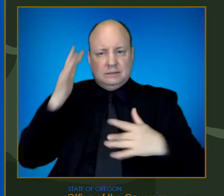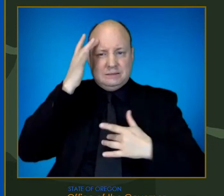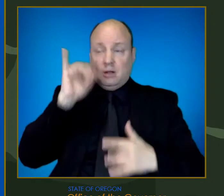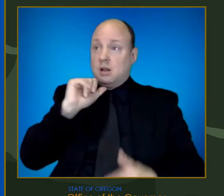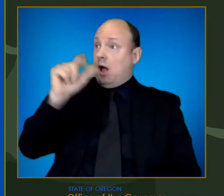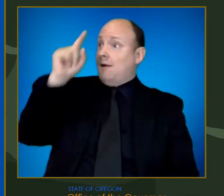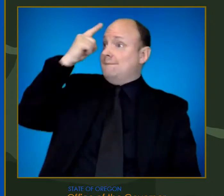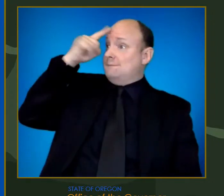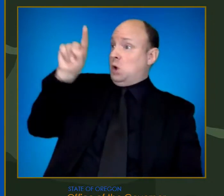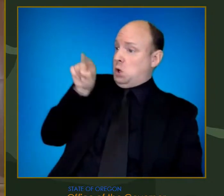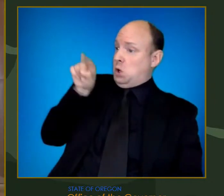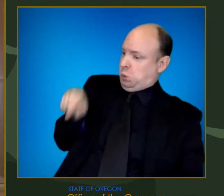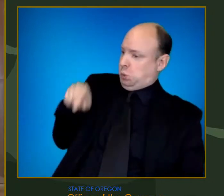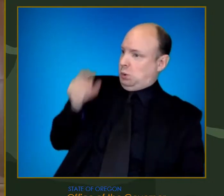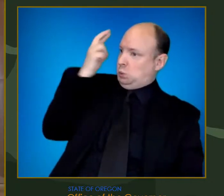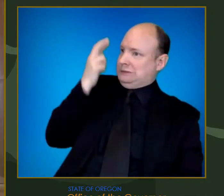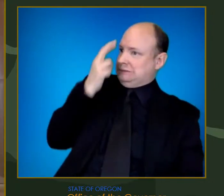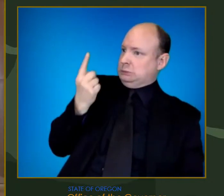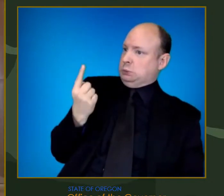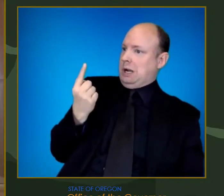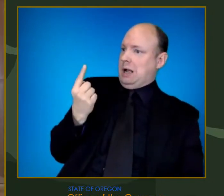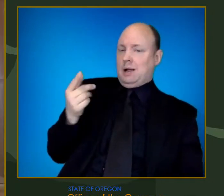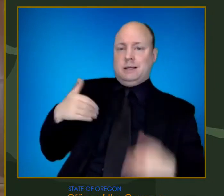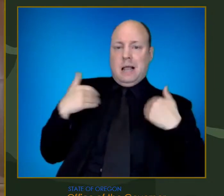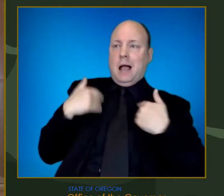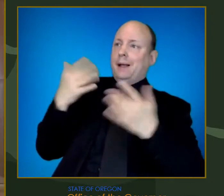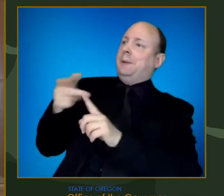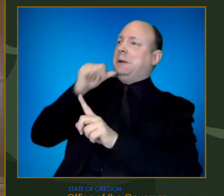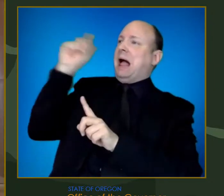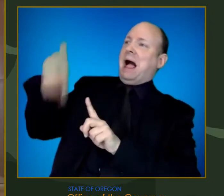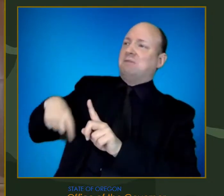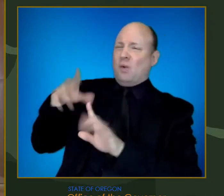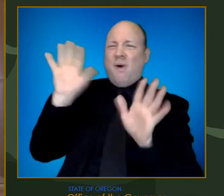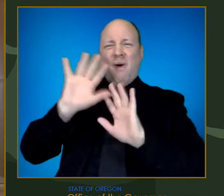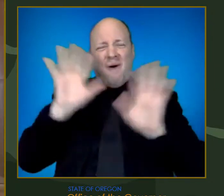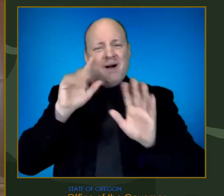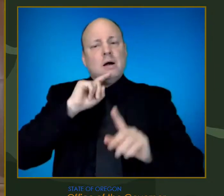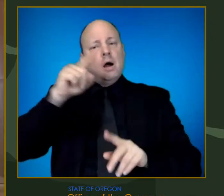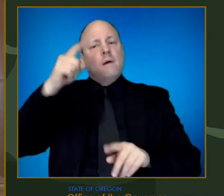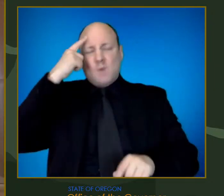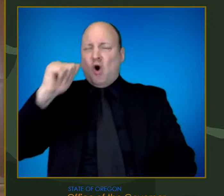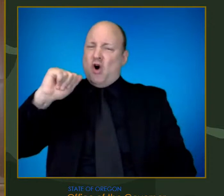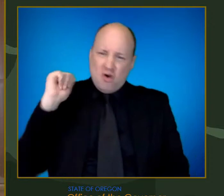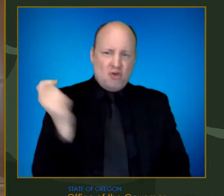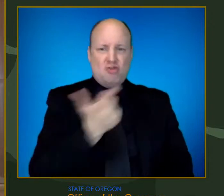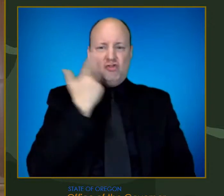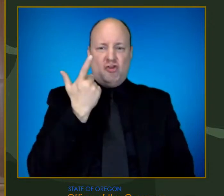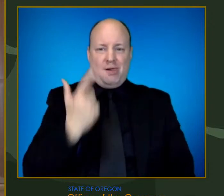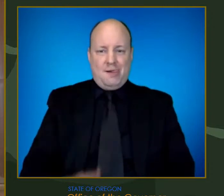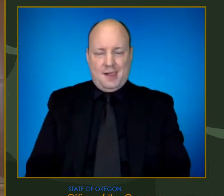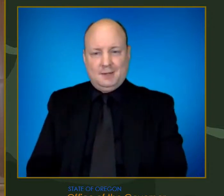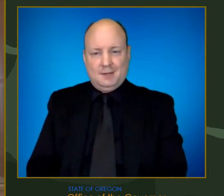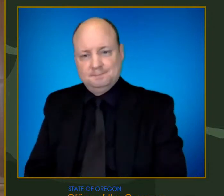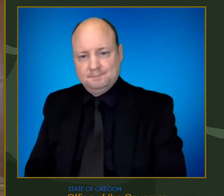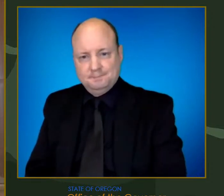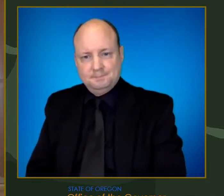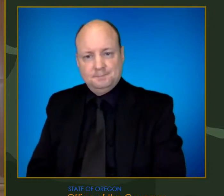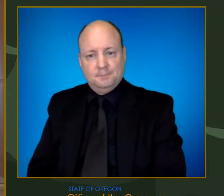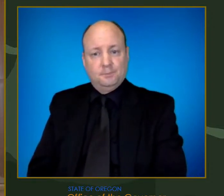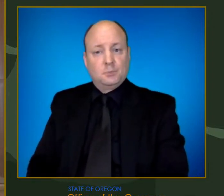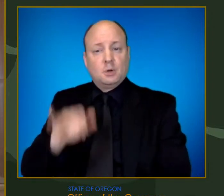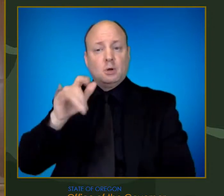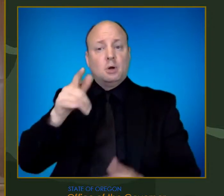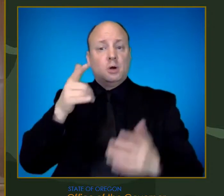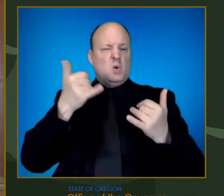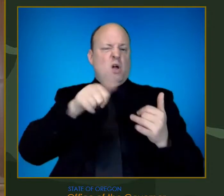and your community. Thank you. Thanks, Lincoln. We'll go next to Amy Green from the Oregonian.